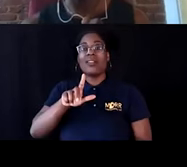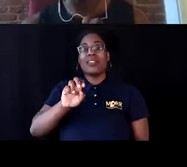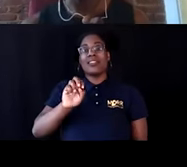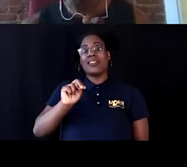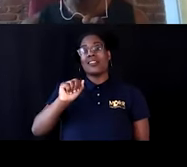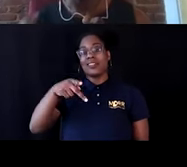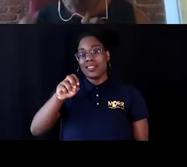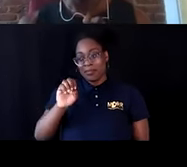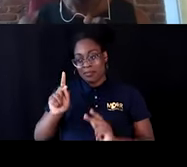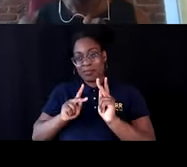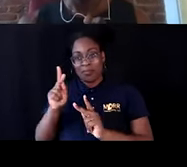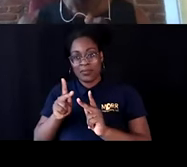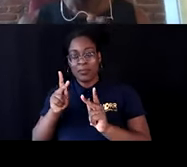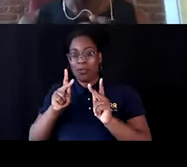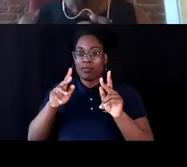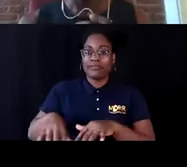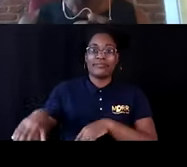Manhattan.